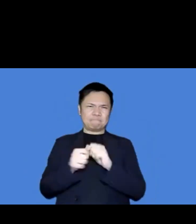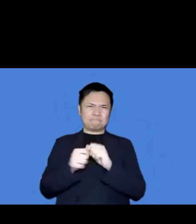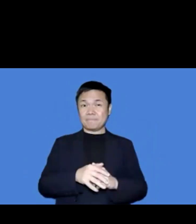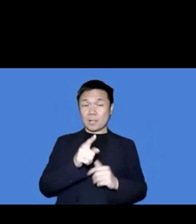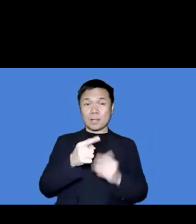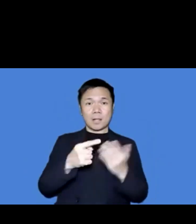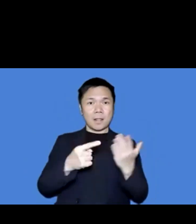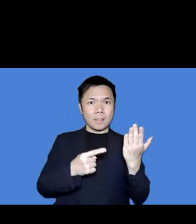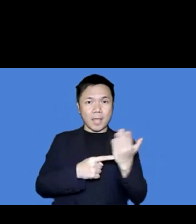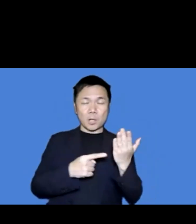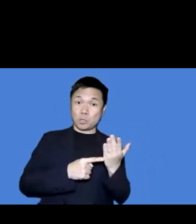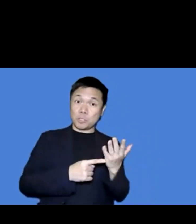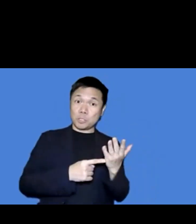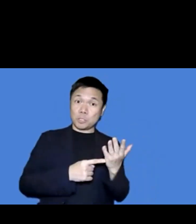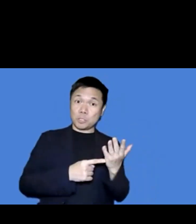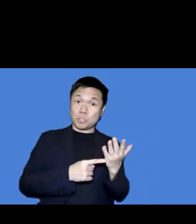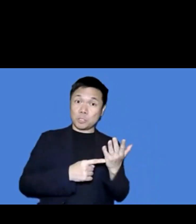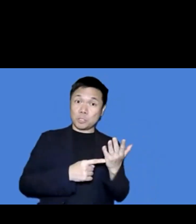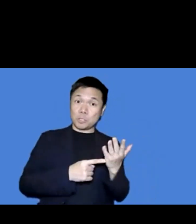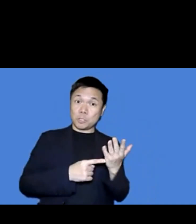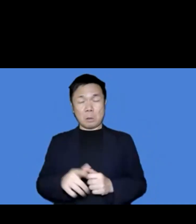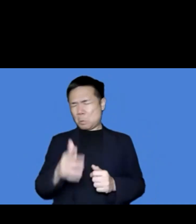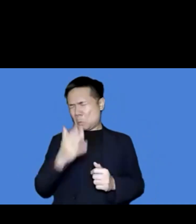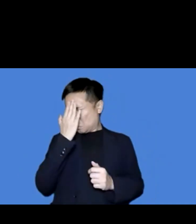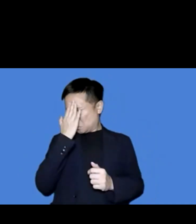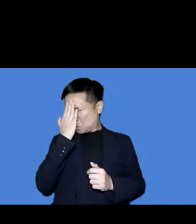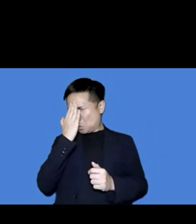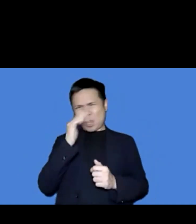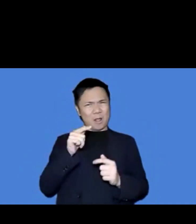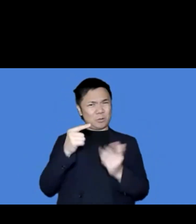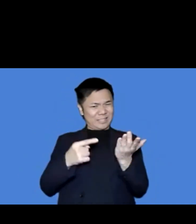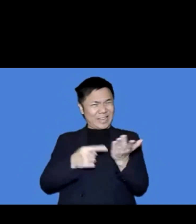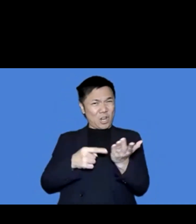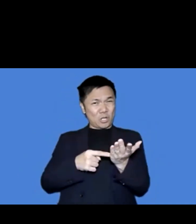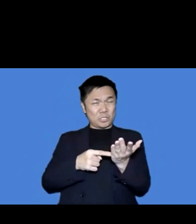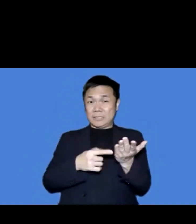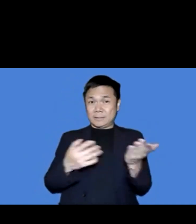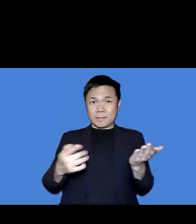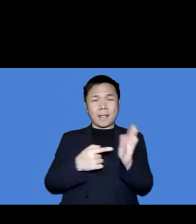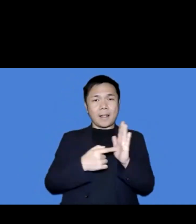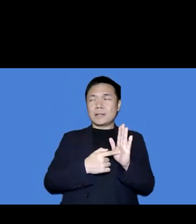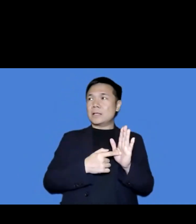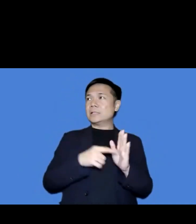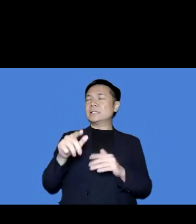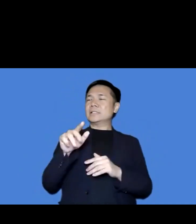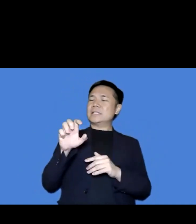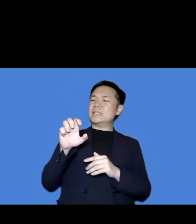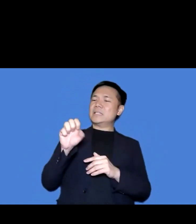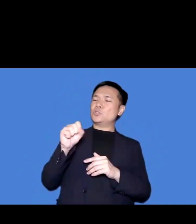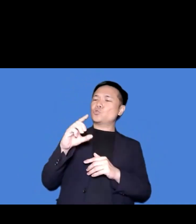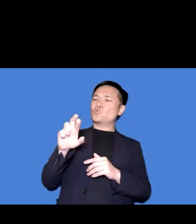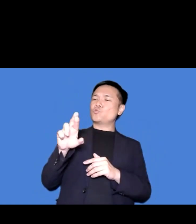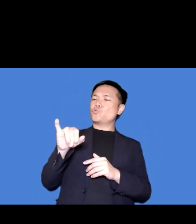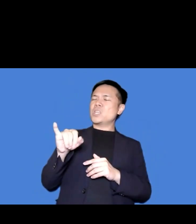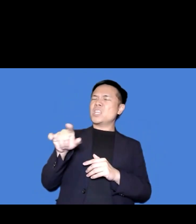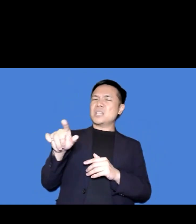sector who are, expert in those domains. For example, there are organizations like ISRI, who is only working on the GIS, and they